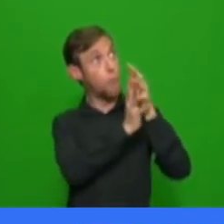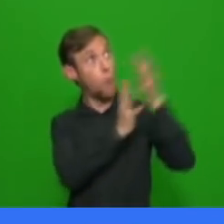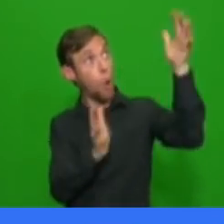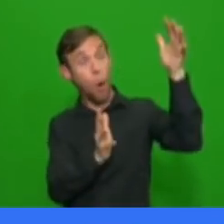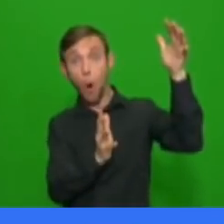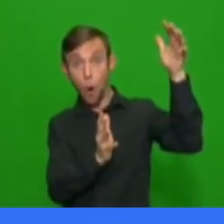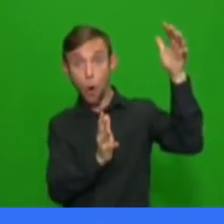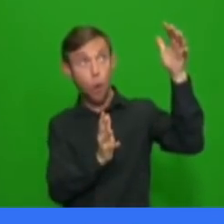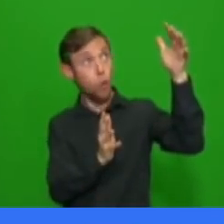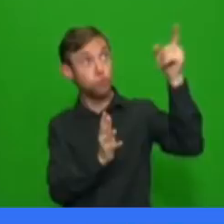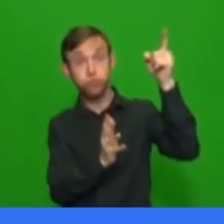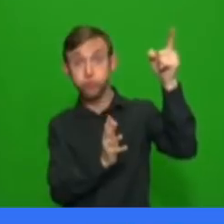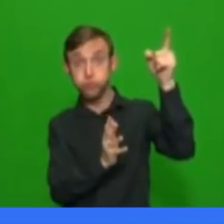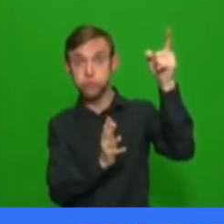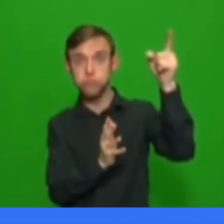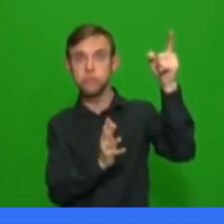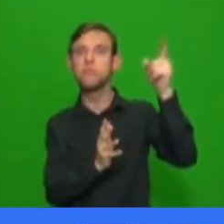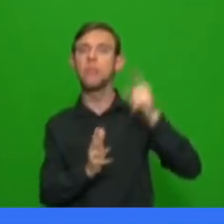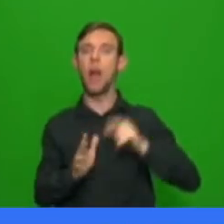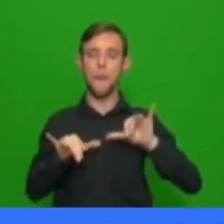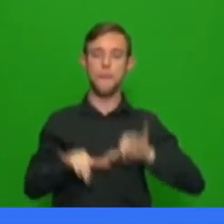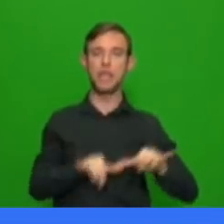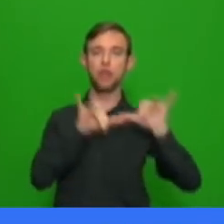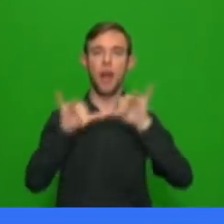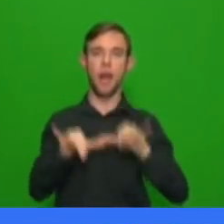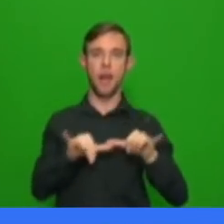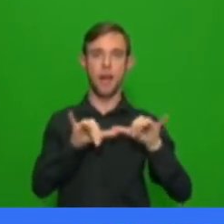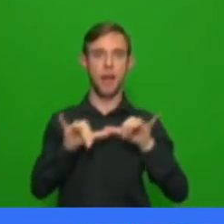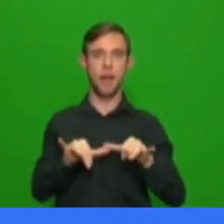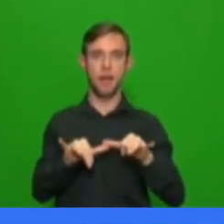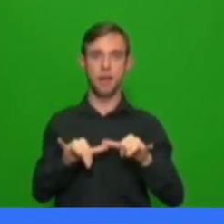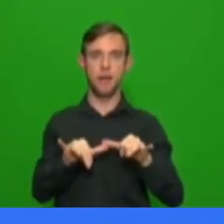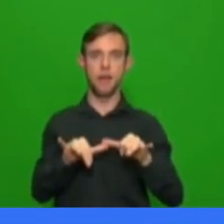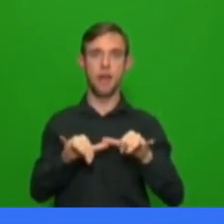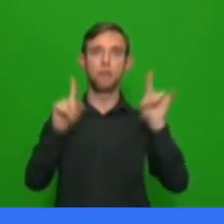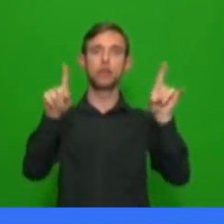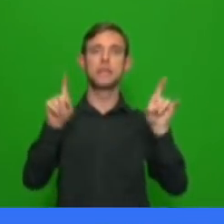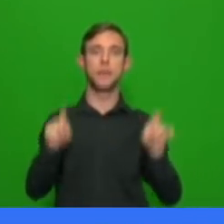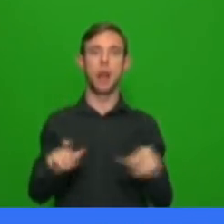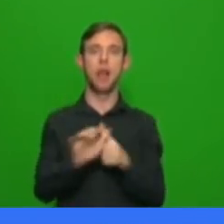that is normally or conventionally used is whether your reserves cover